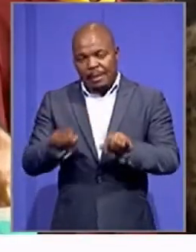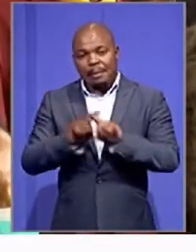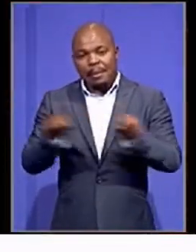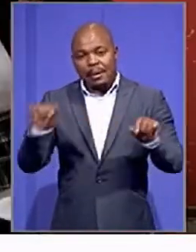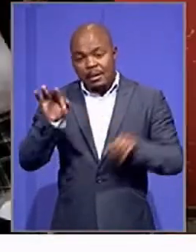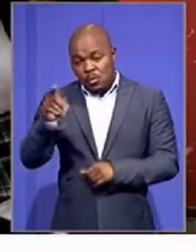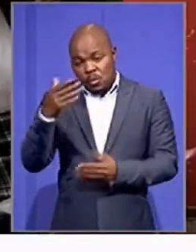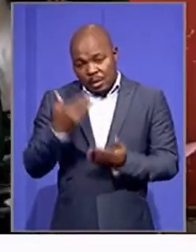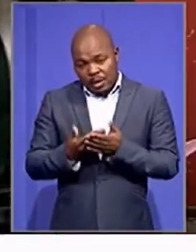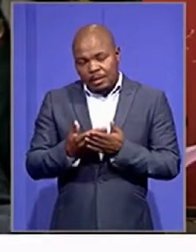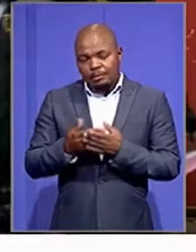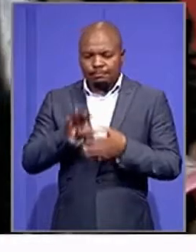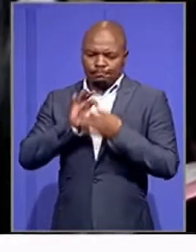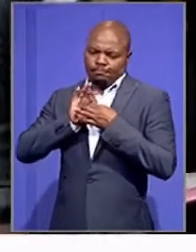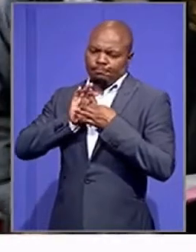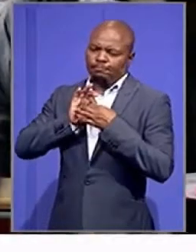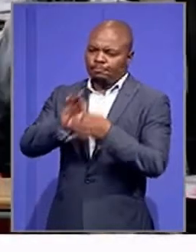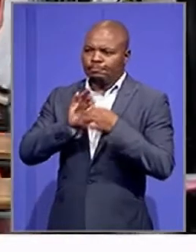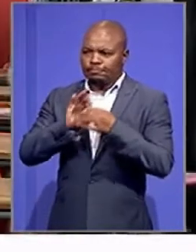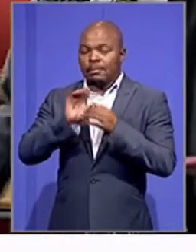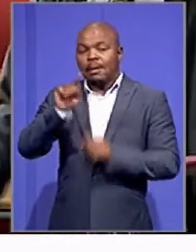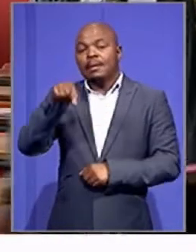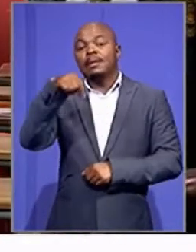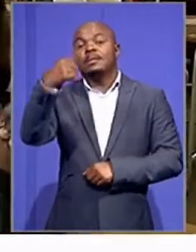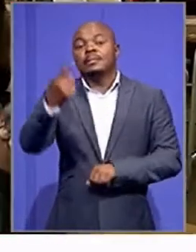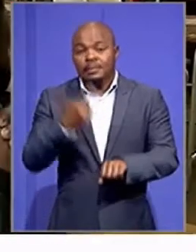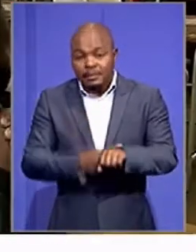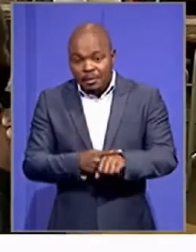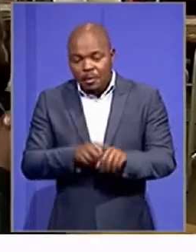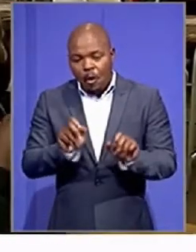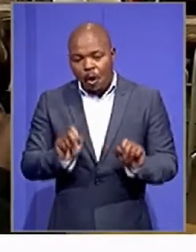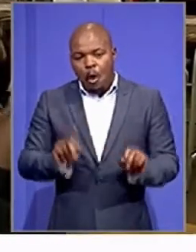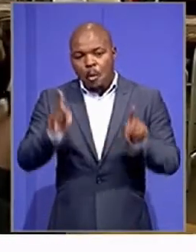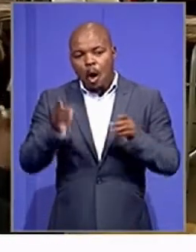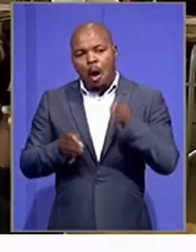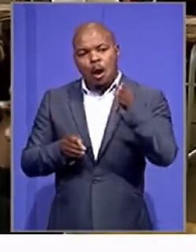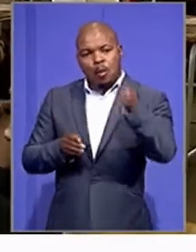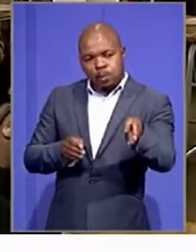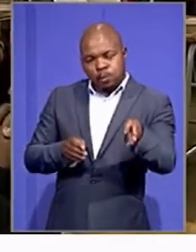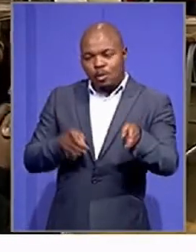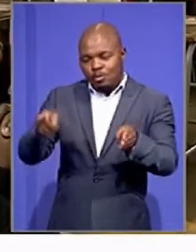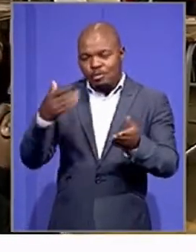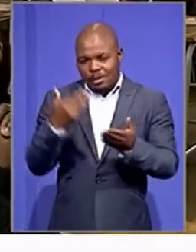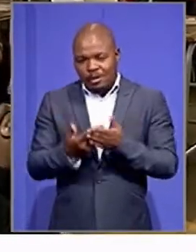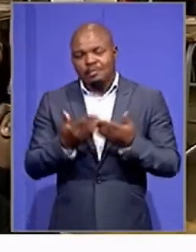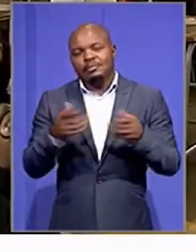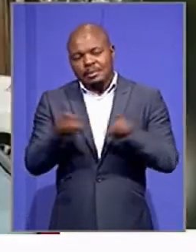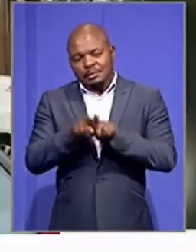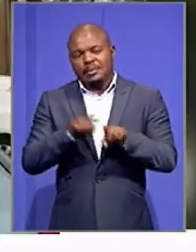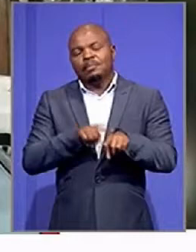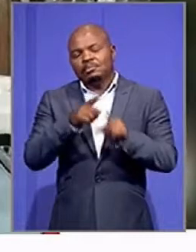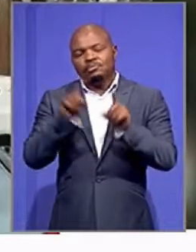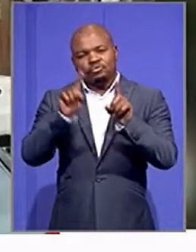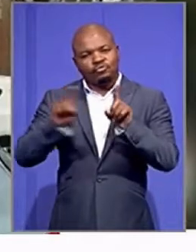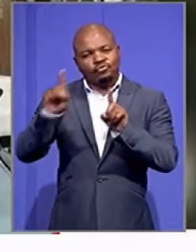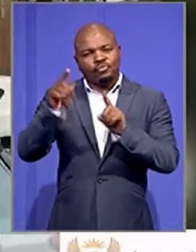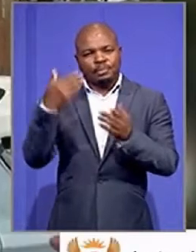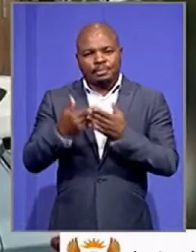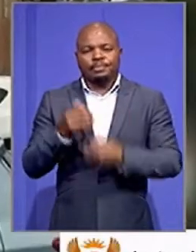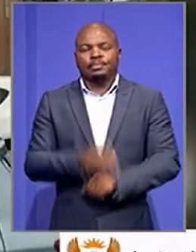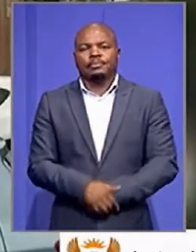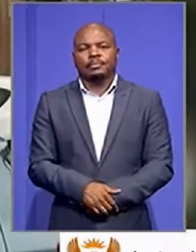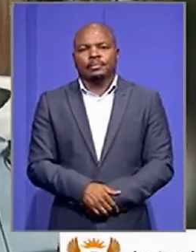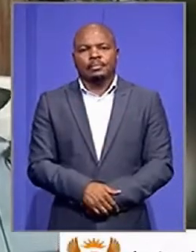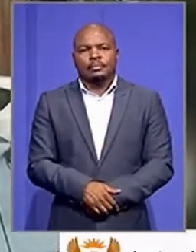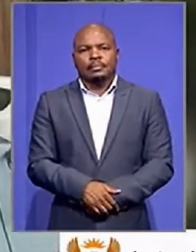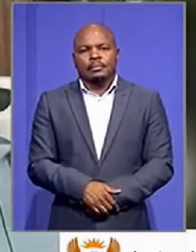can dedicate themselves next time when an opportunity avails itself, they definitely will also succeed. Go